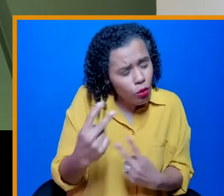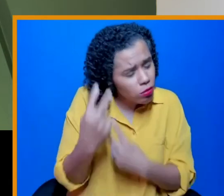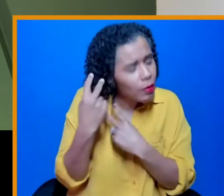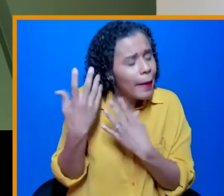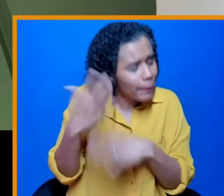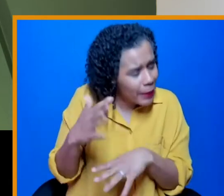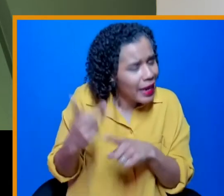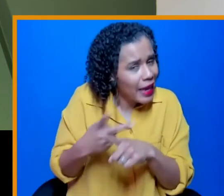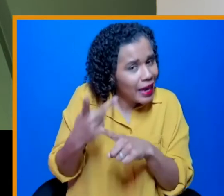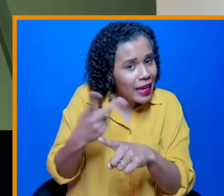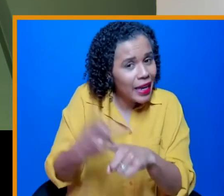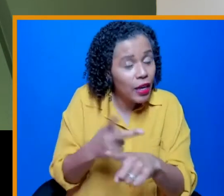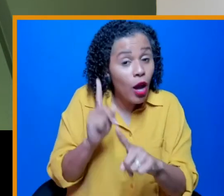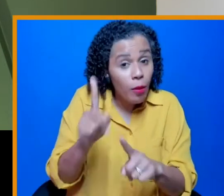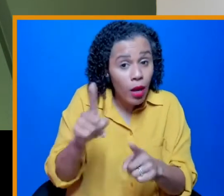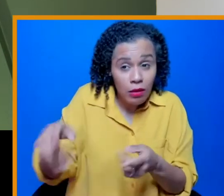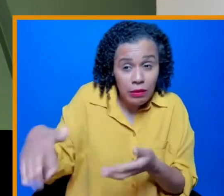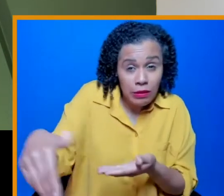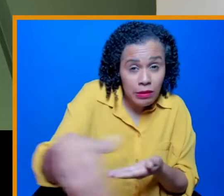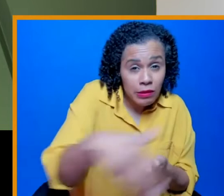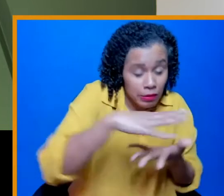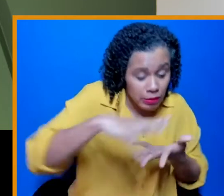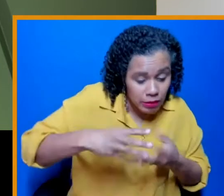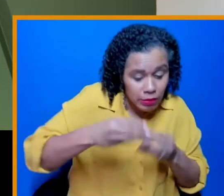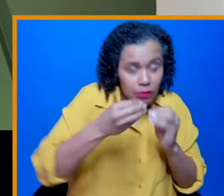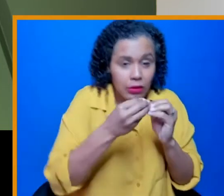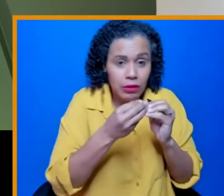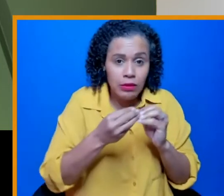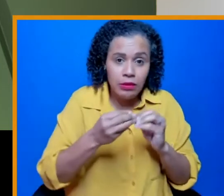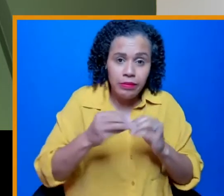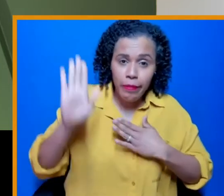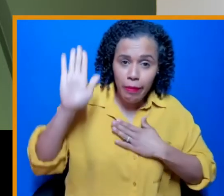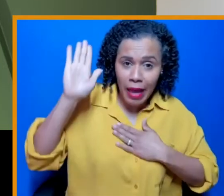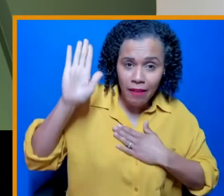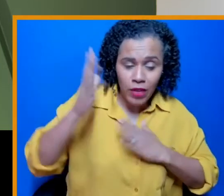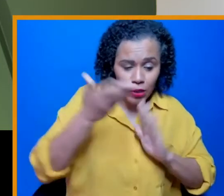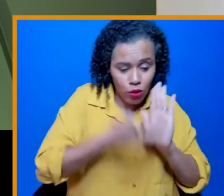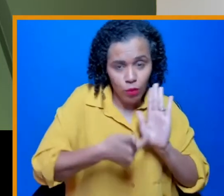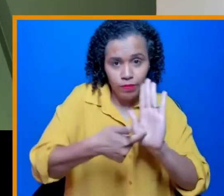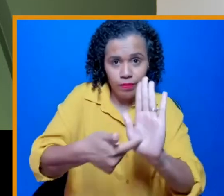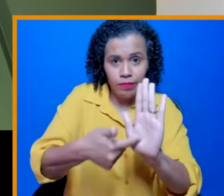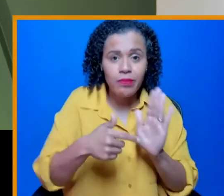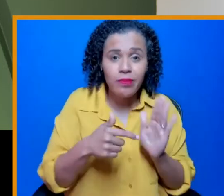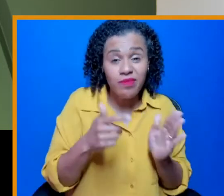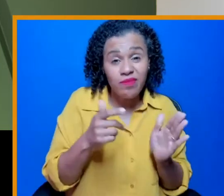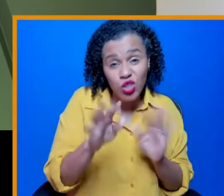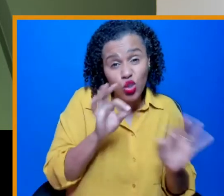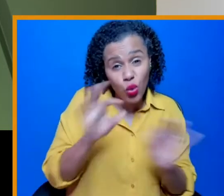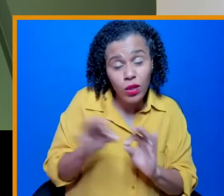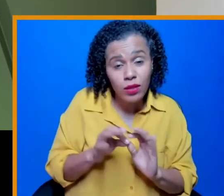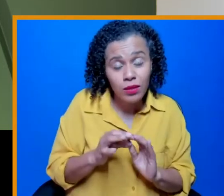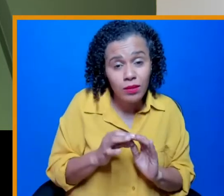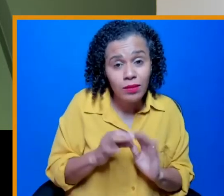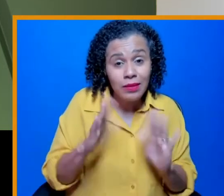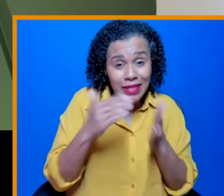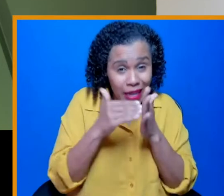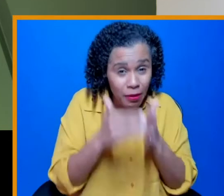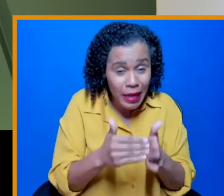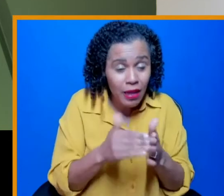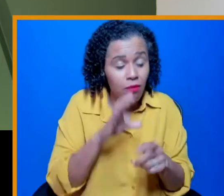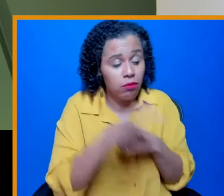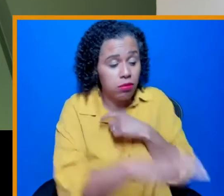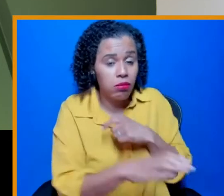that pulling together the manifesto is going to involve choices. And that if we give away 10 billion on a tax reduction, mainly for better off households,